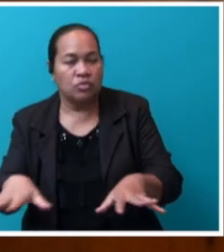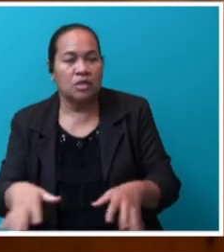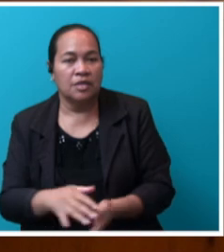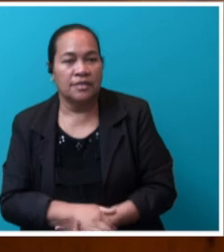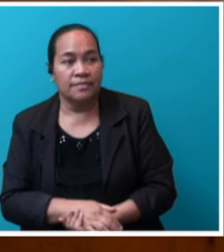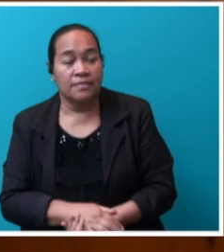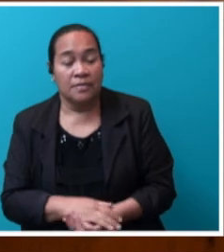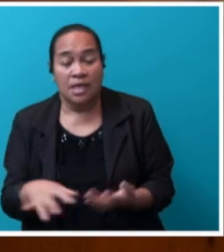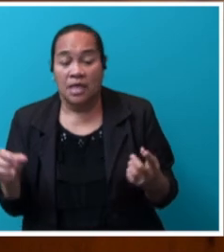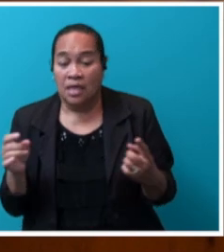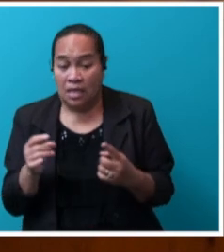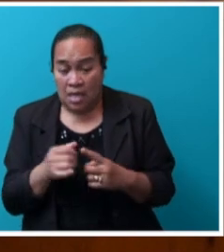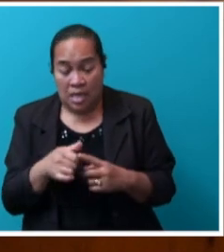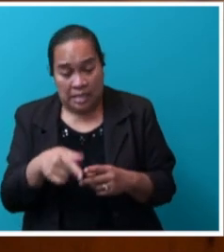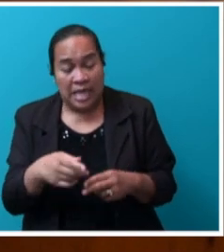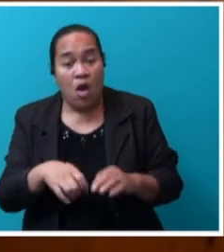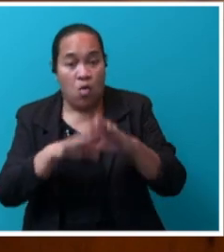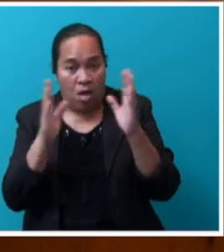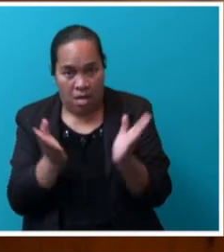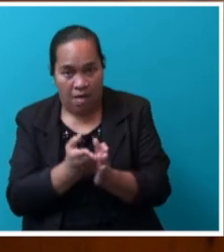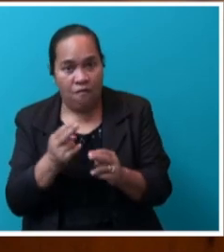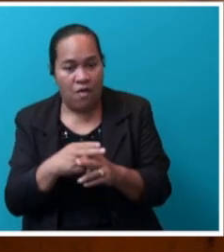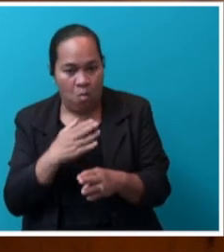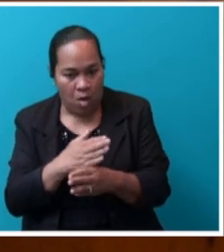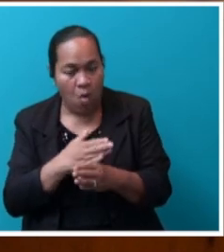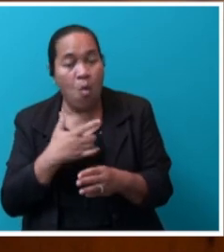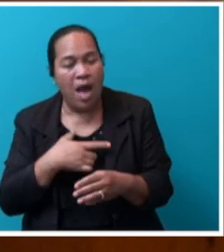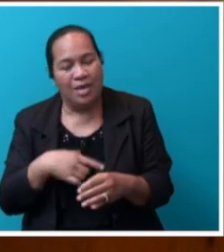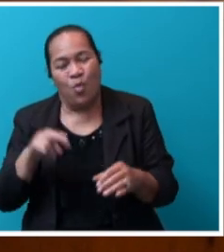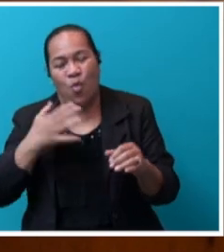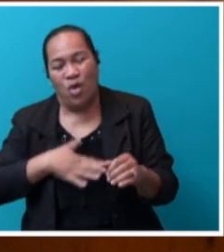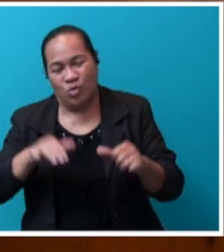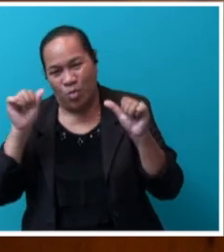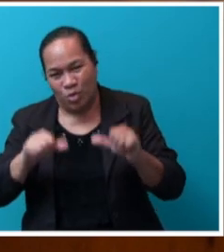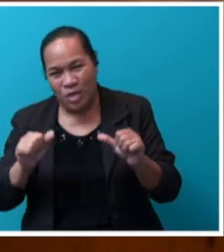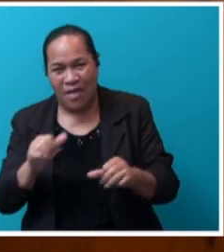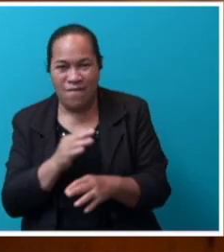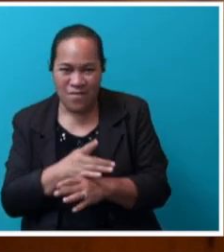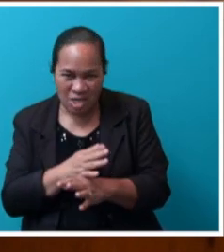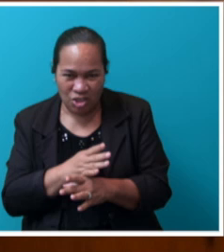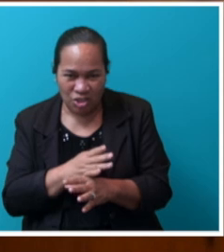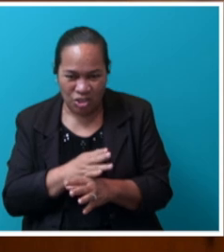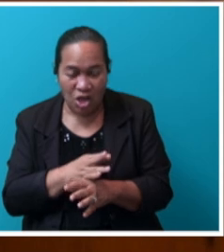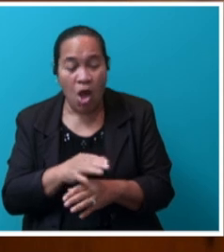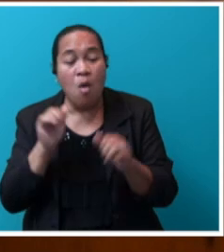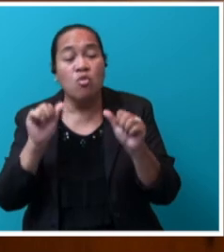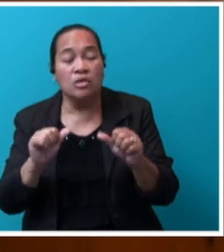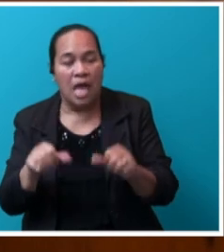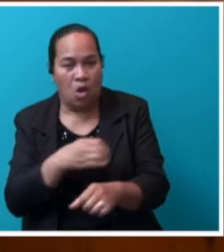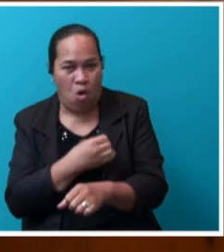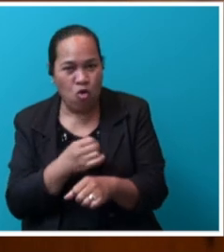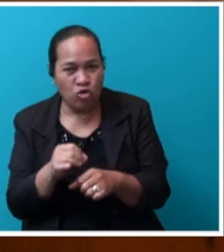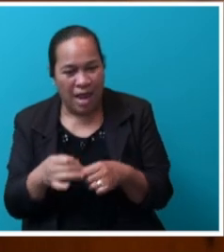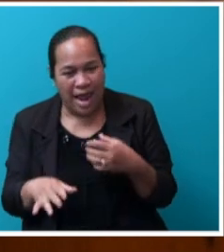Essentially, it is a global framework to protect fish stocks, to protect the ocean, and also